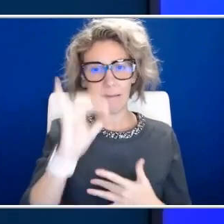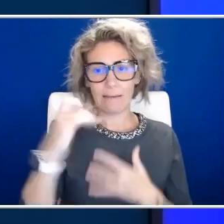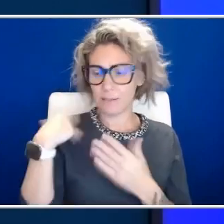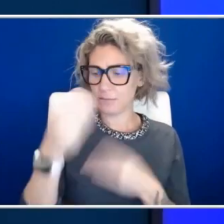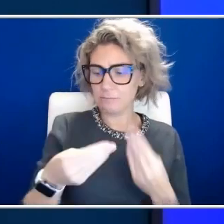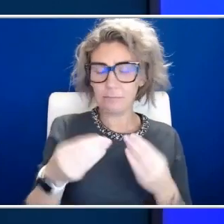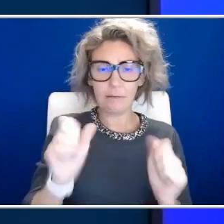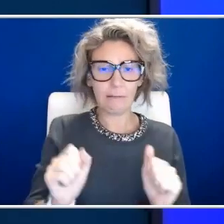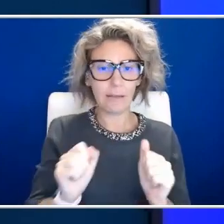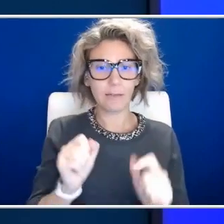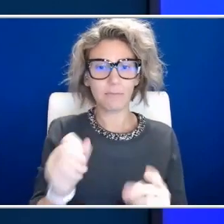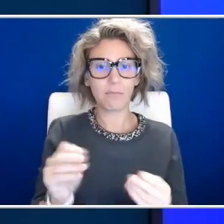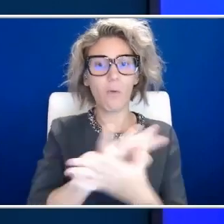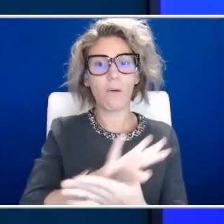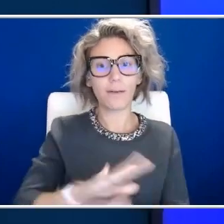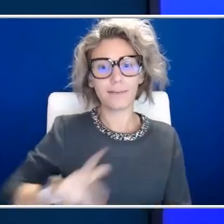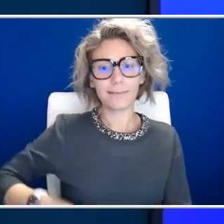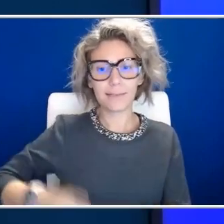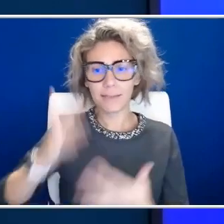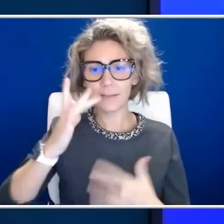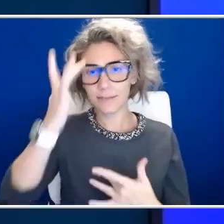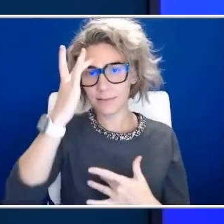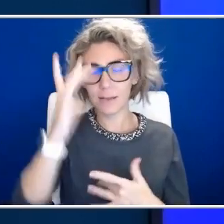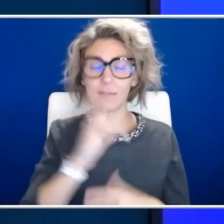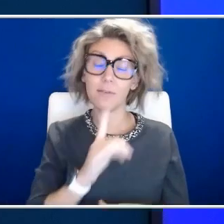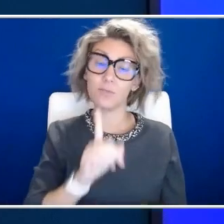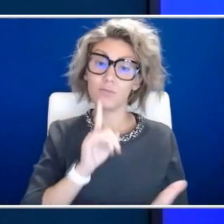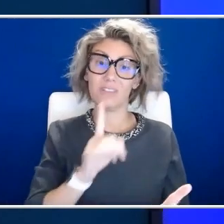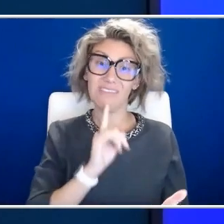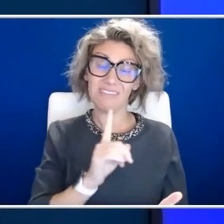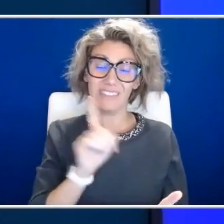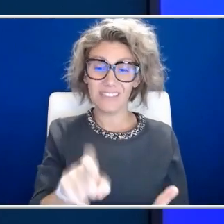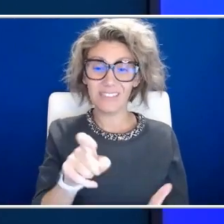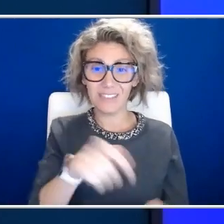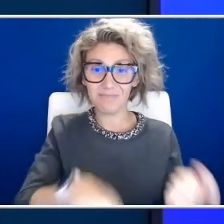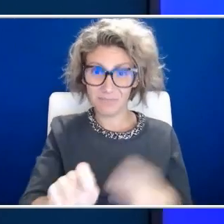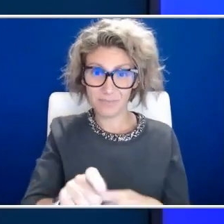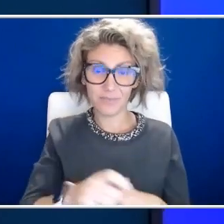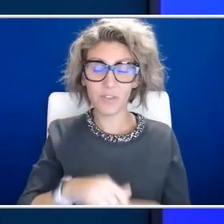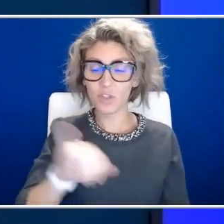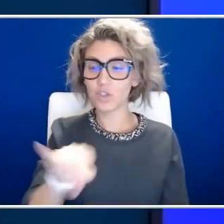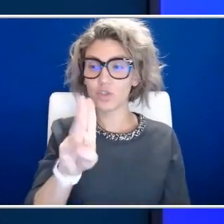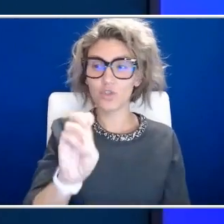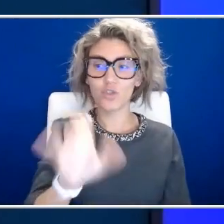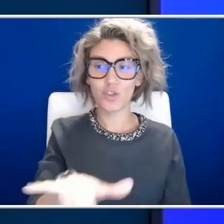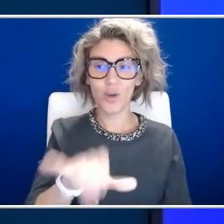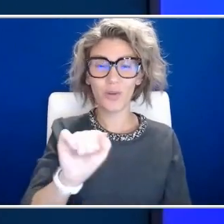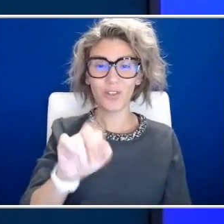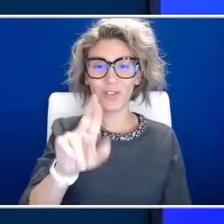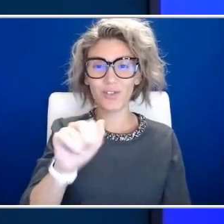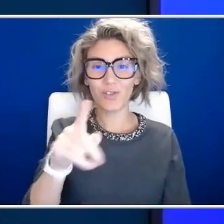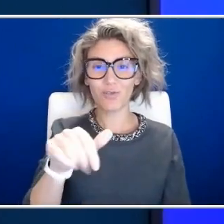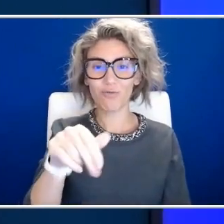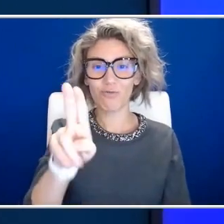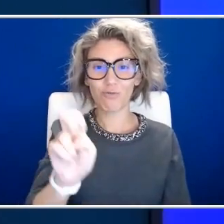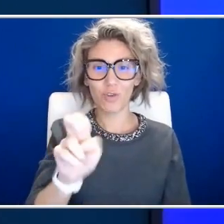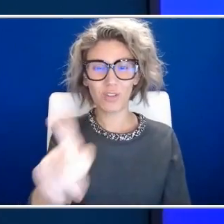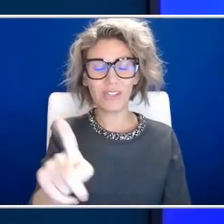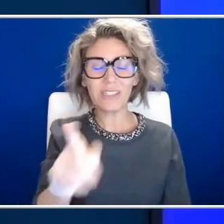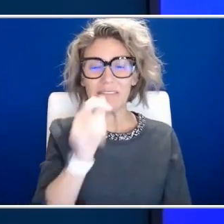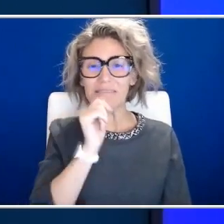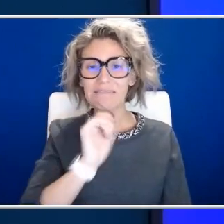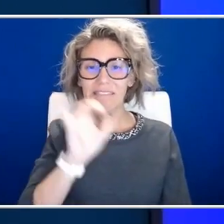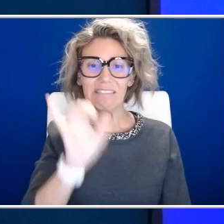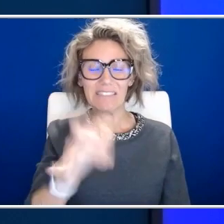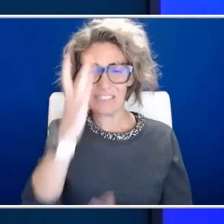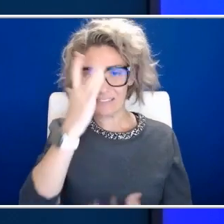and ultimately the need for a kidney transplant. Joey Shagru has been battling this disease since middle school. But fast